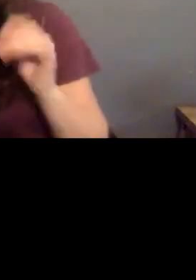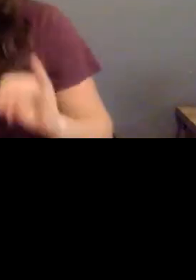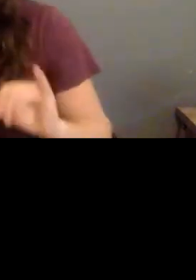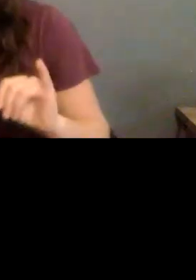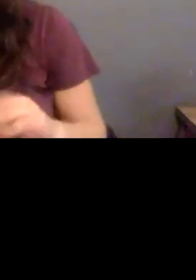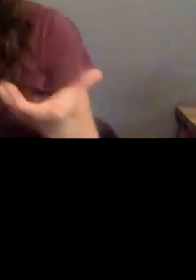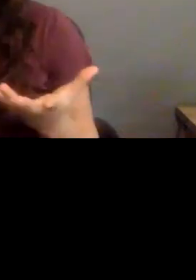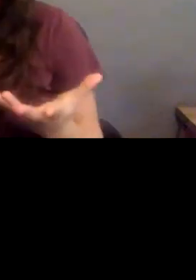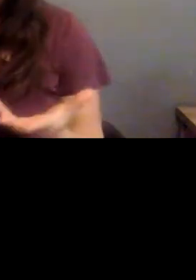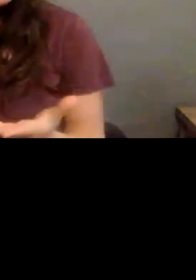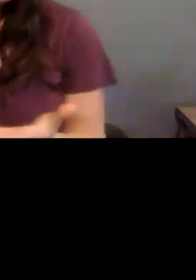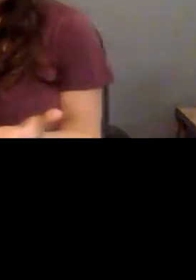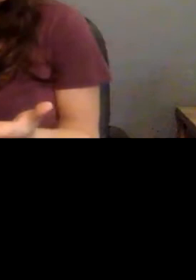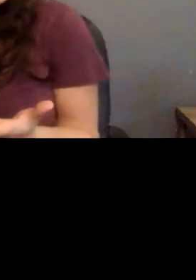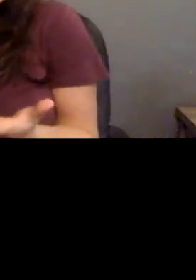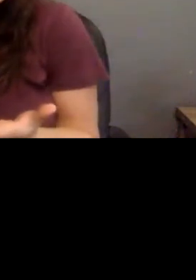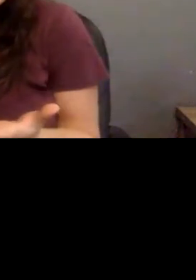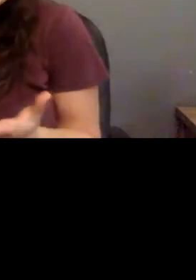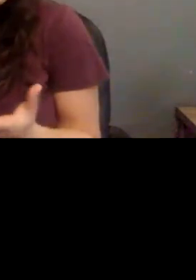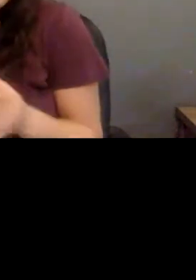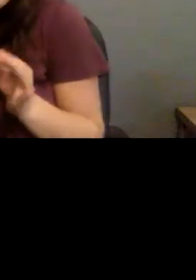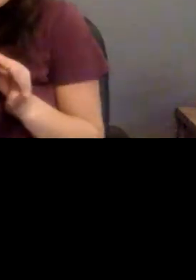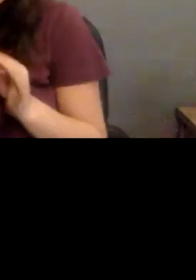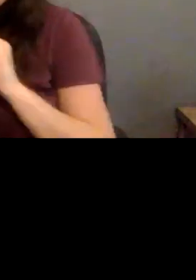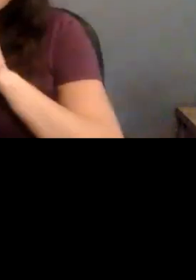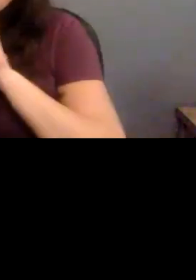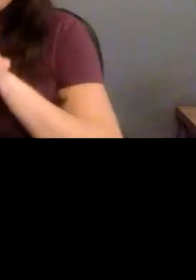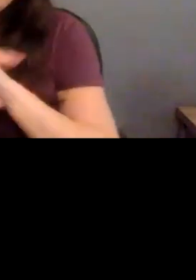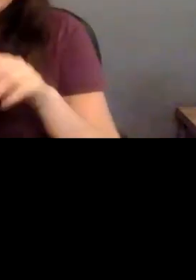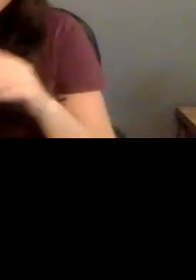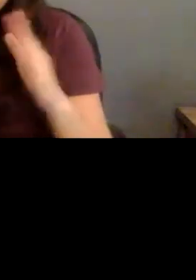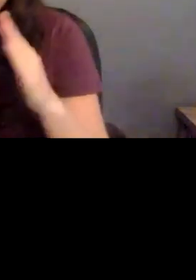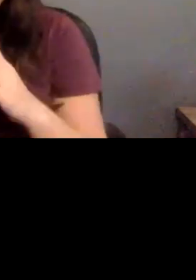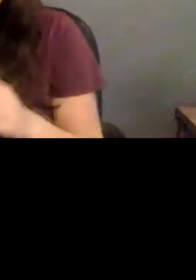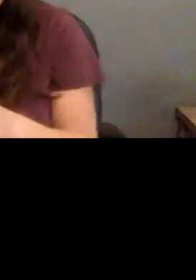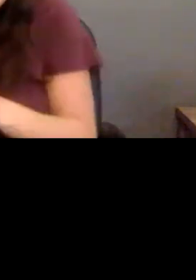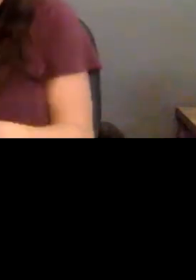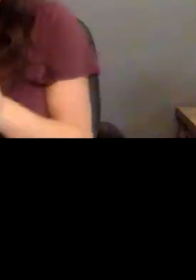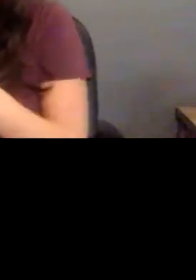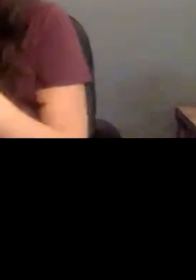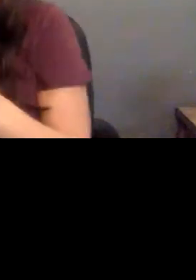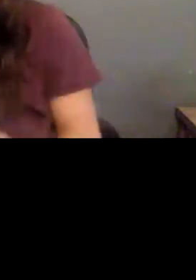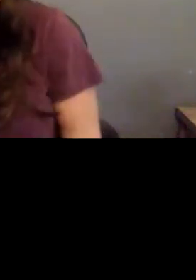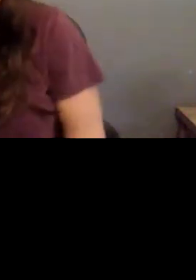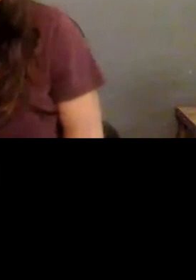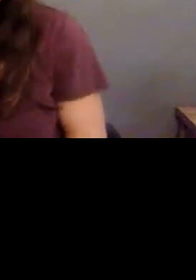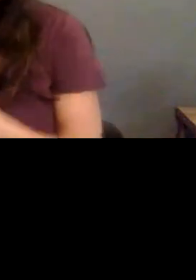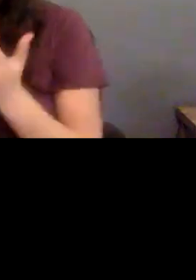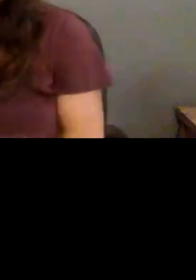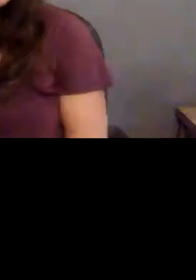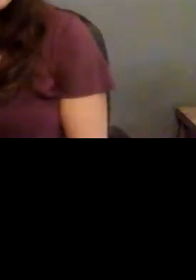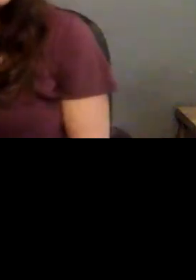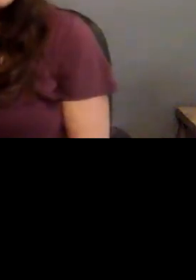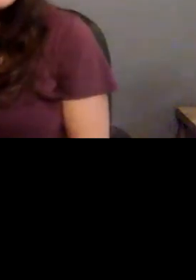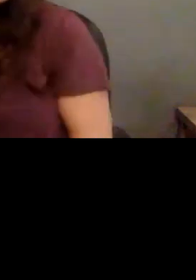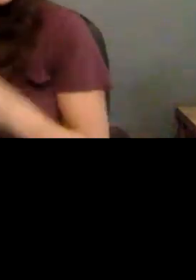imagine it can be simply by advertising in the community, a hotline where someone's there. I've seen hotlines set up in the VA